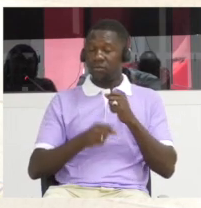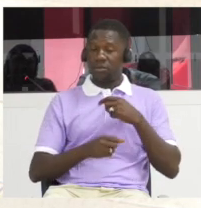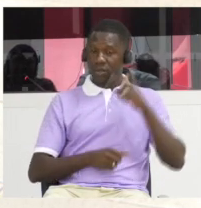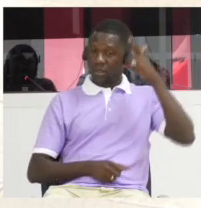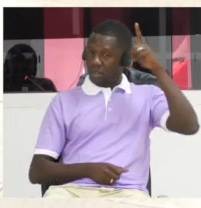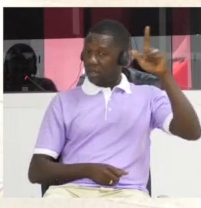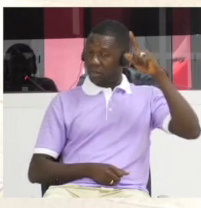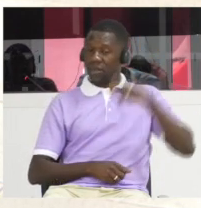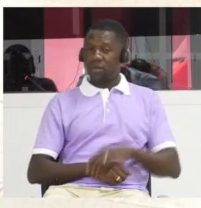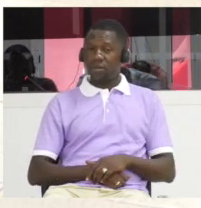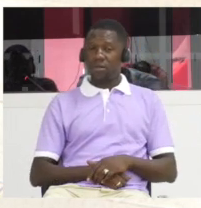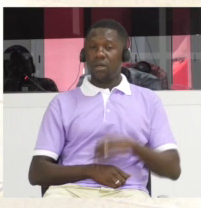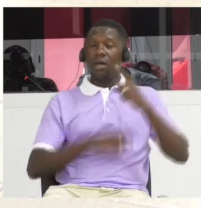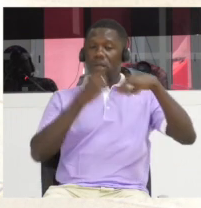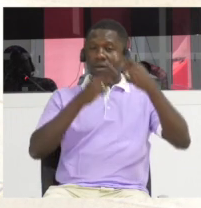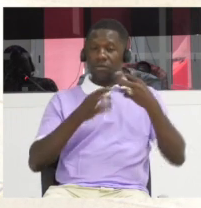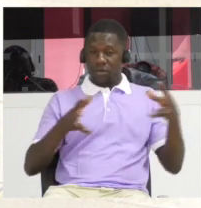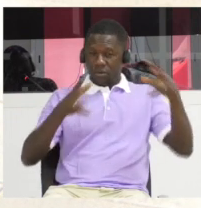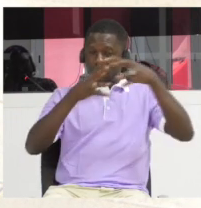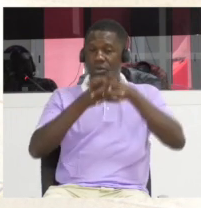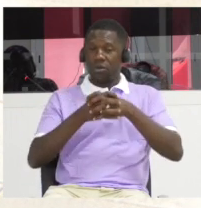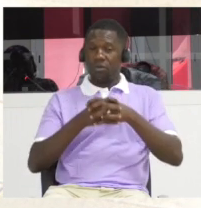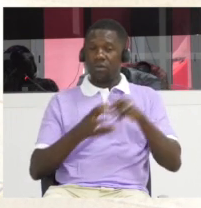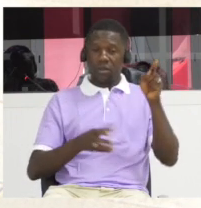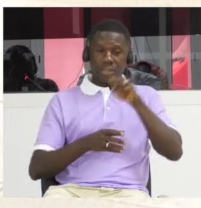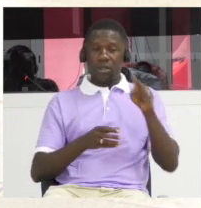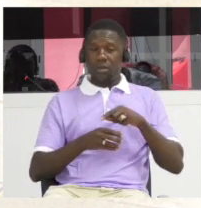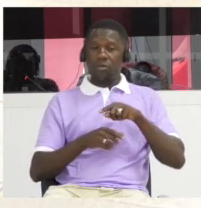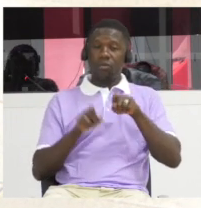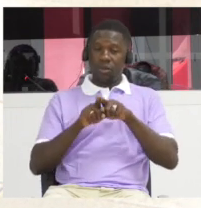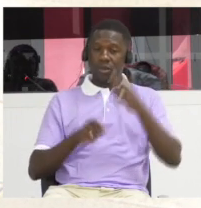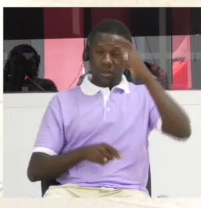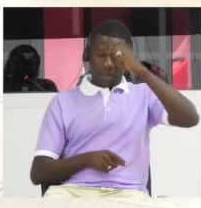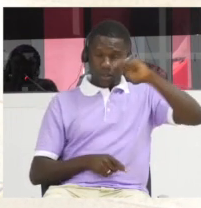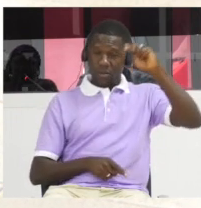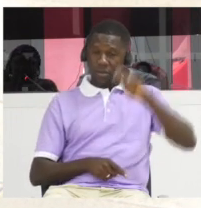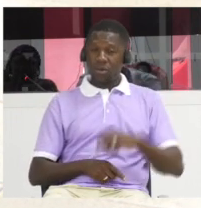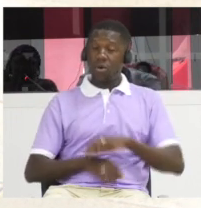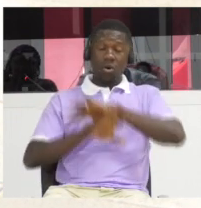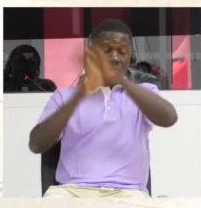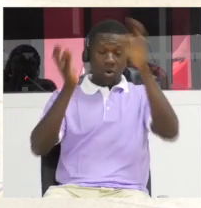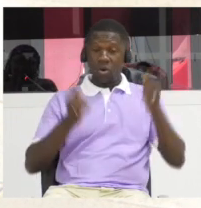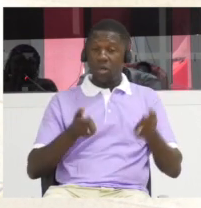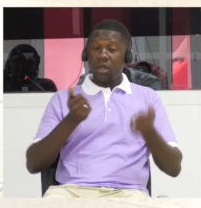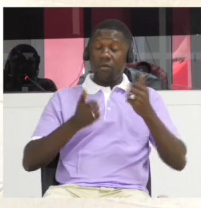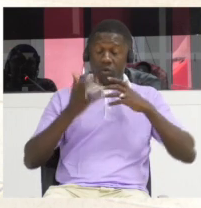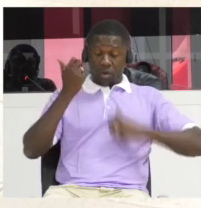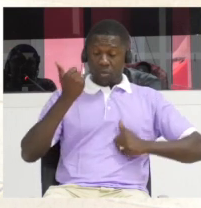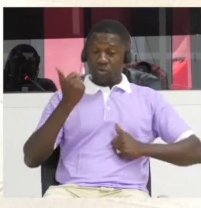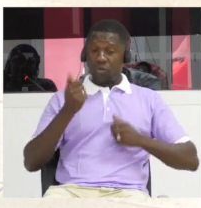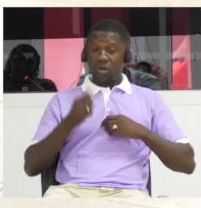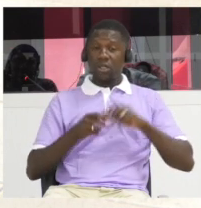the amalgamation of the gendarmerie with the Gambia police force, all the heavy weapons at the gendarmerie